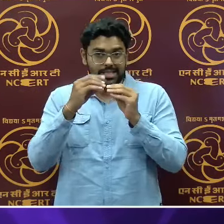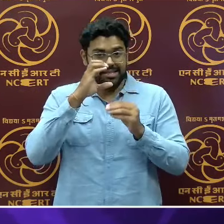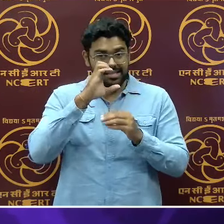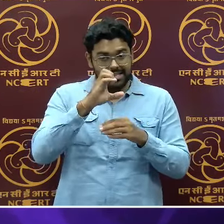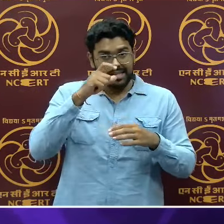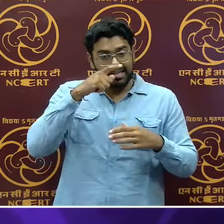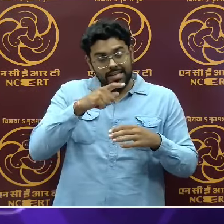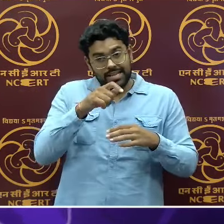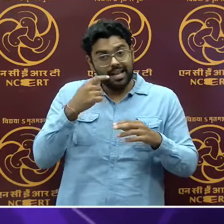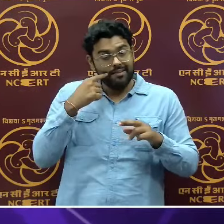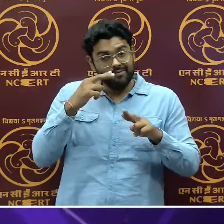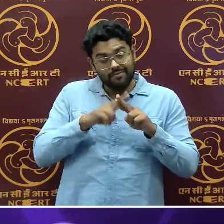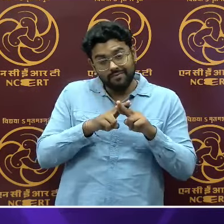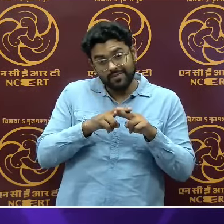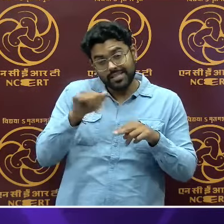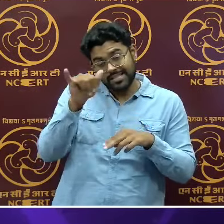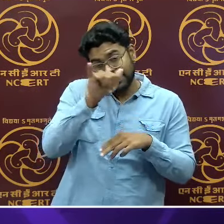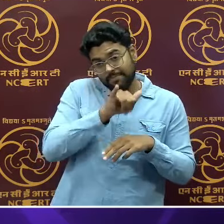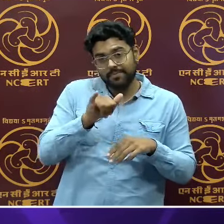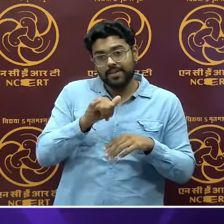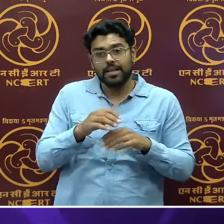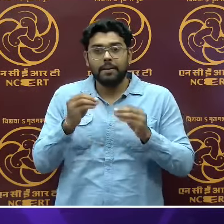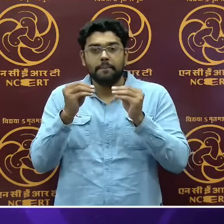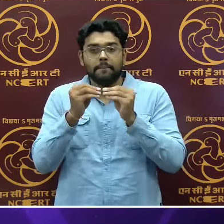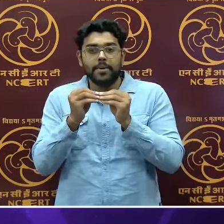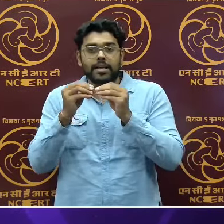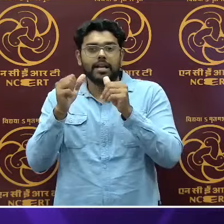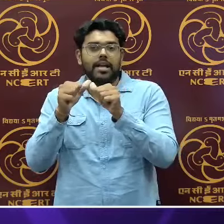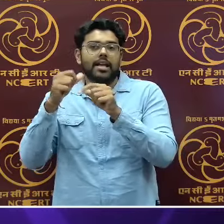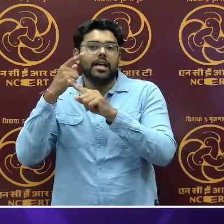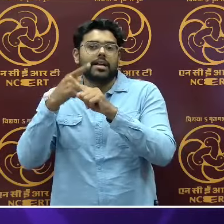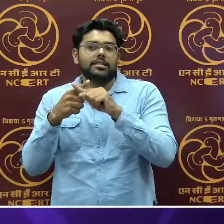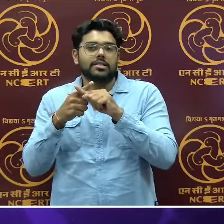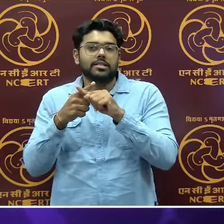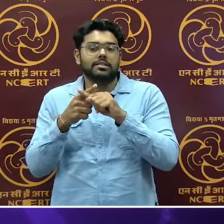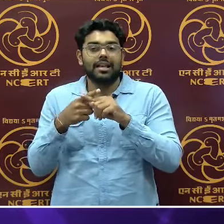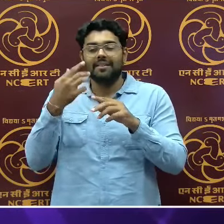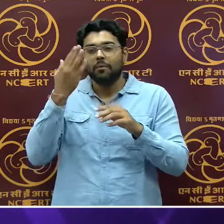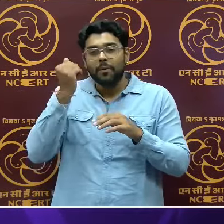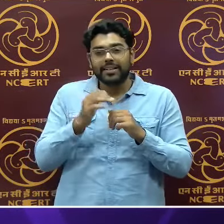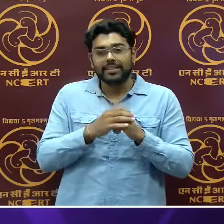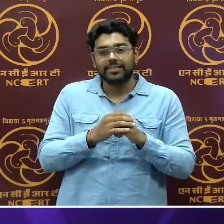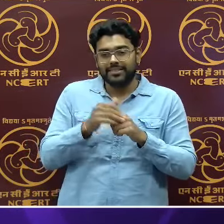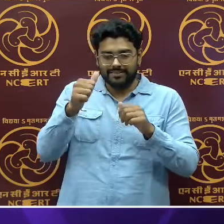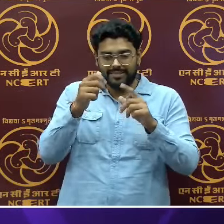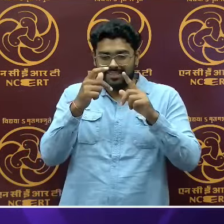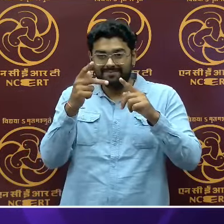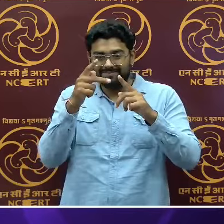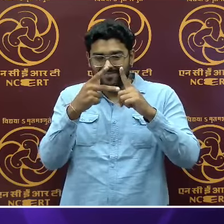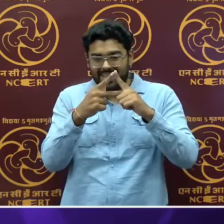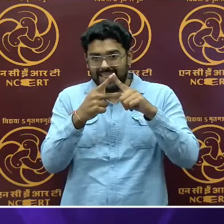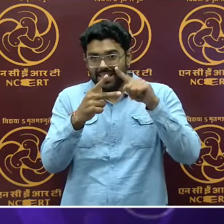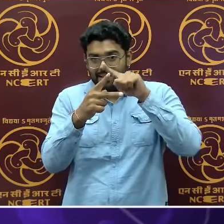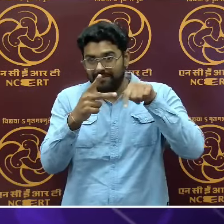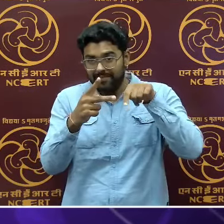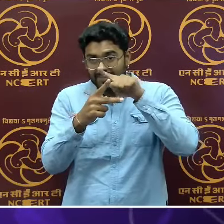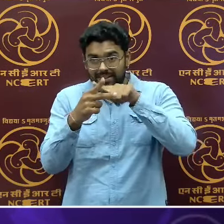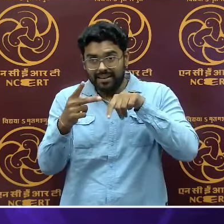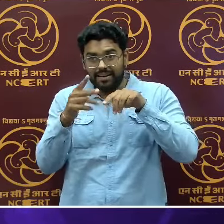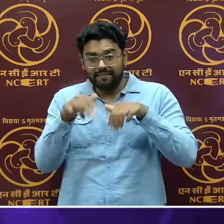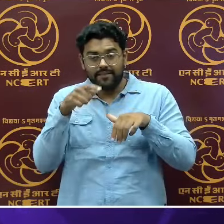to be equal to angle BAX. So, because of alternate interior angles, I can name